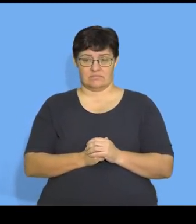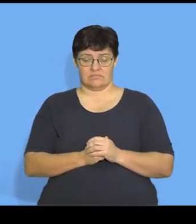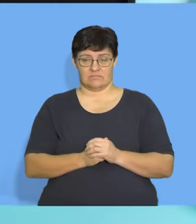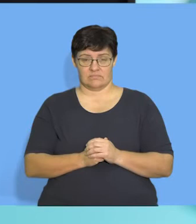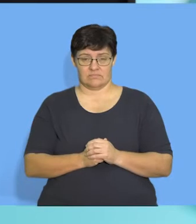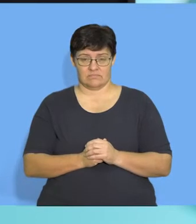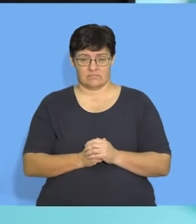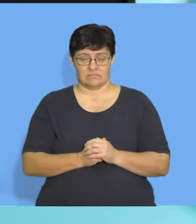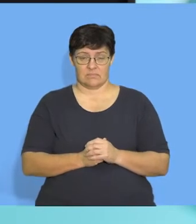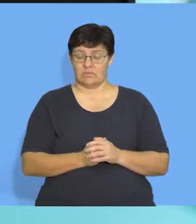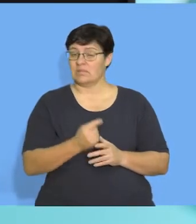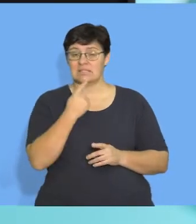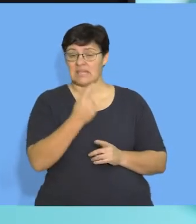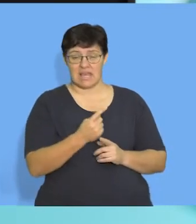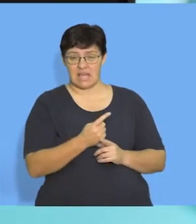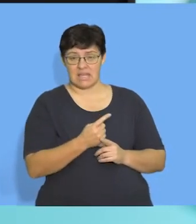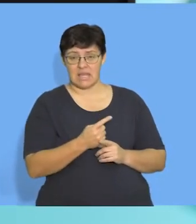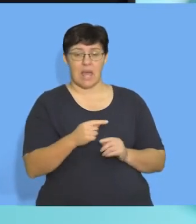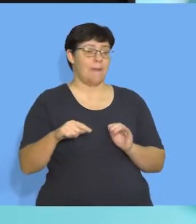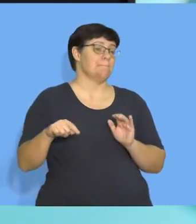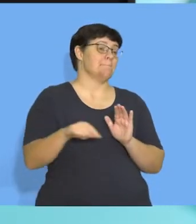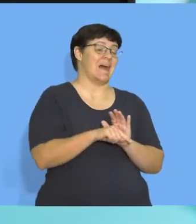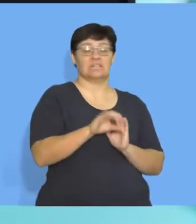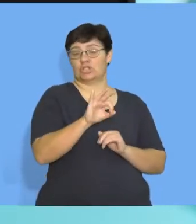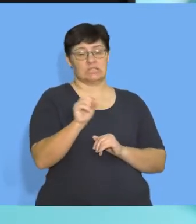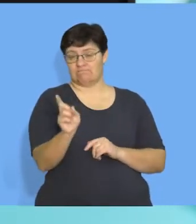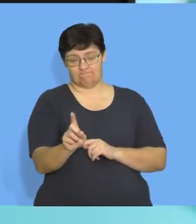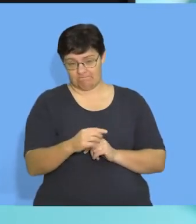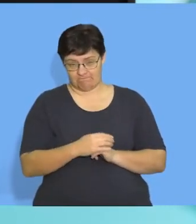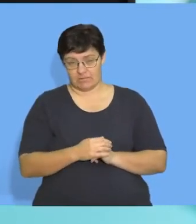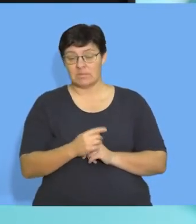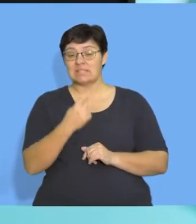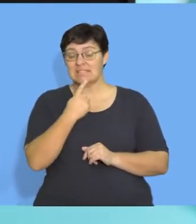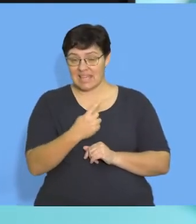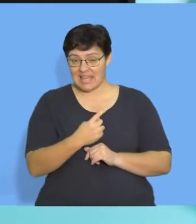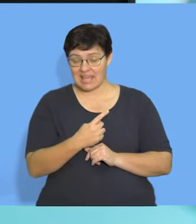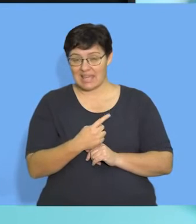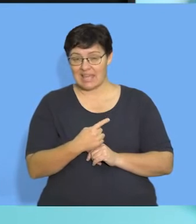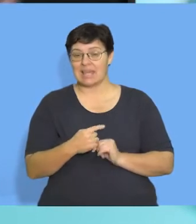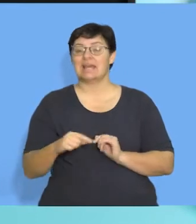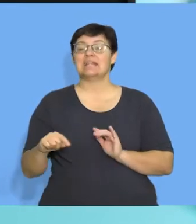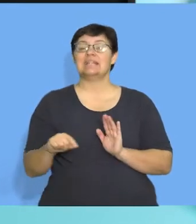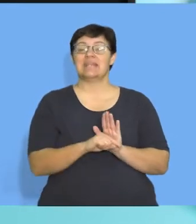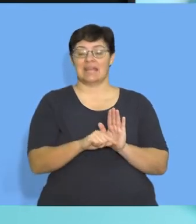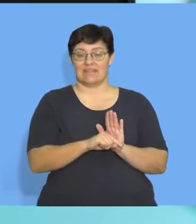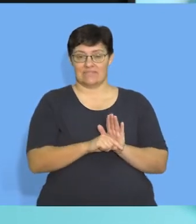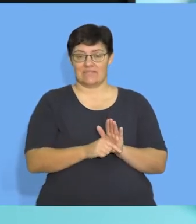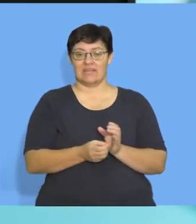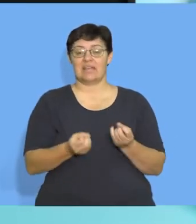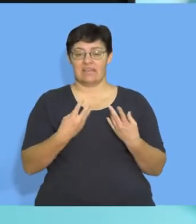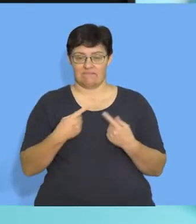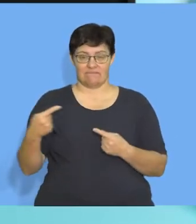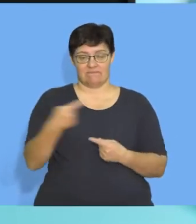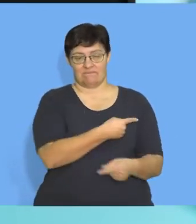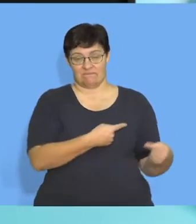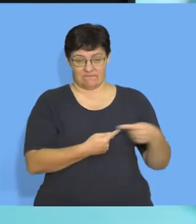not saying to you it's minus 30. I'm saying to you that the negative gives me the direction it's going